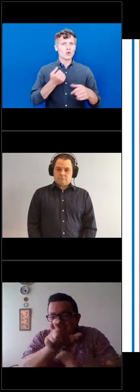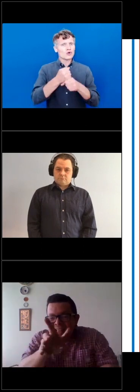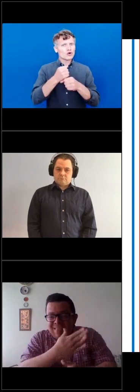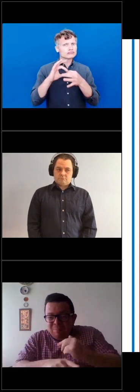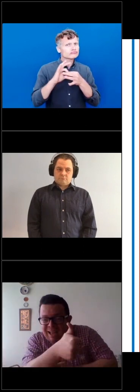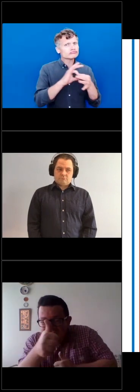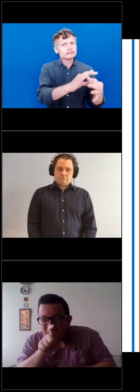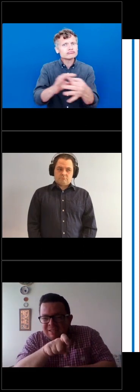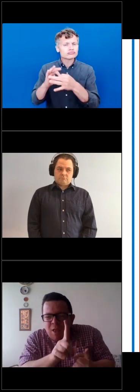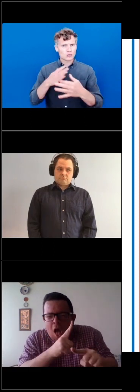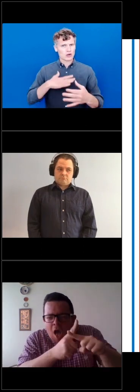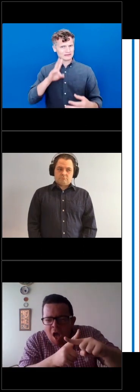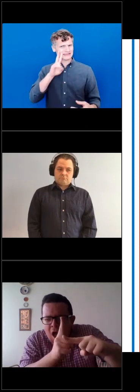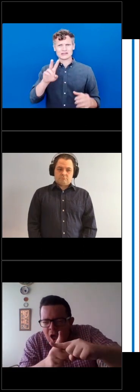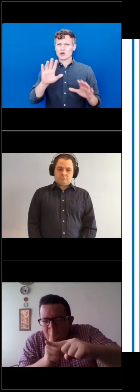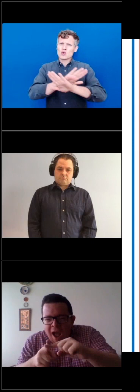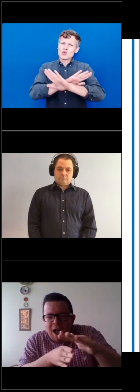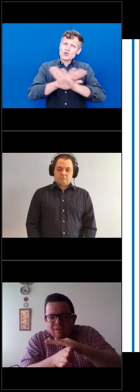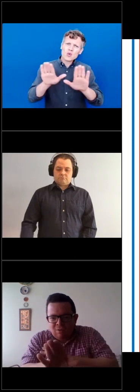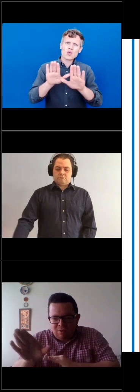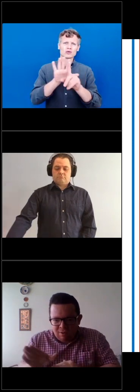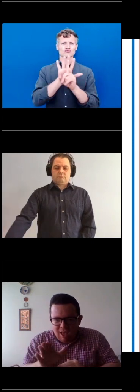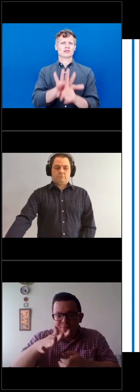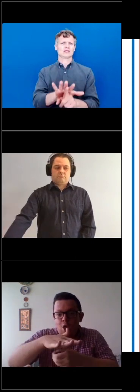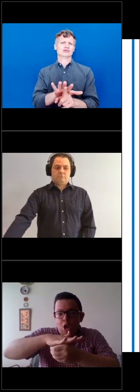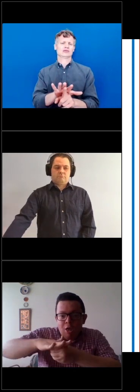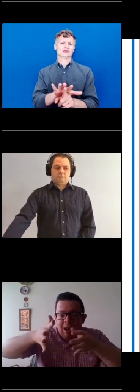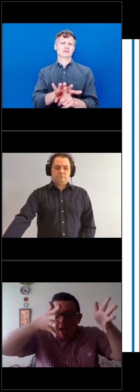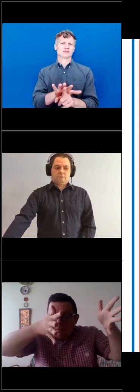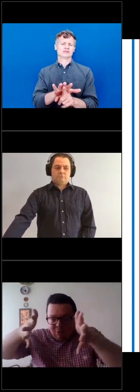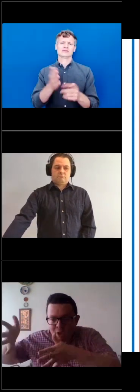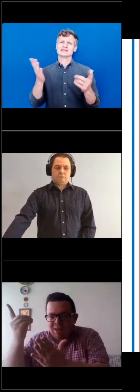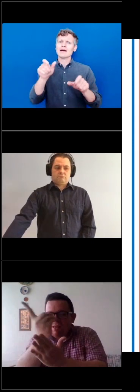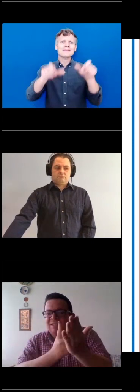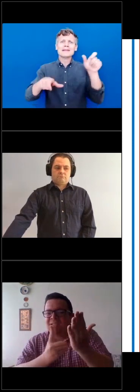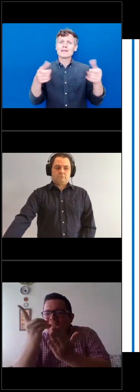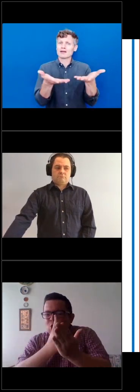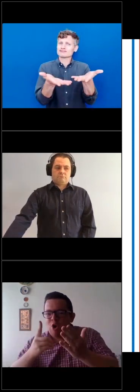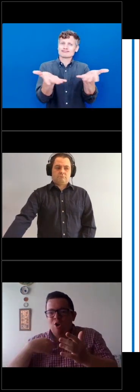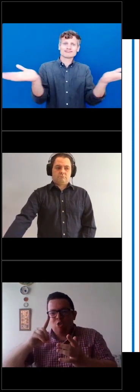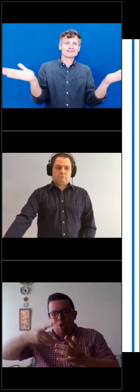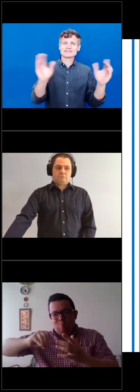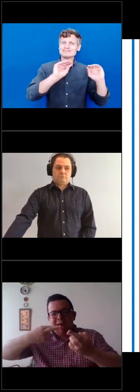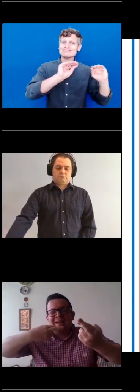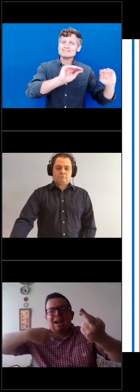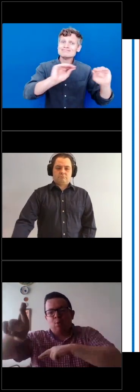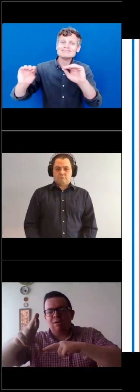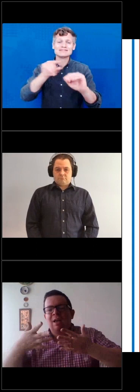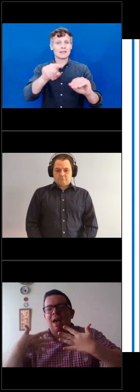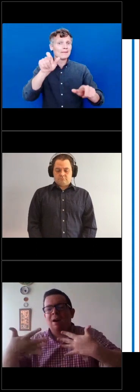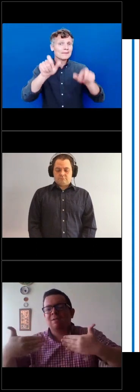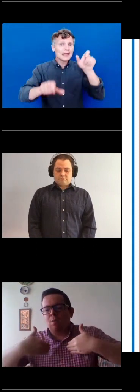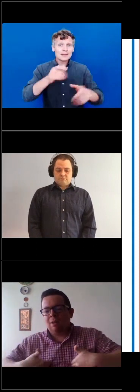of communities about persons with disabilities and their needs, make information